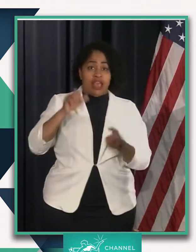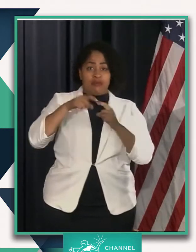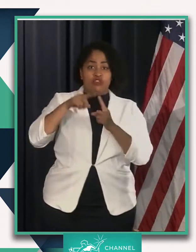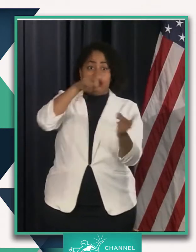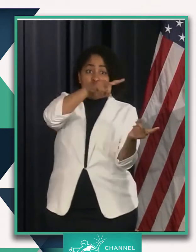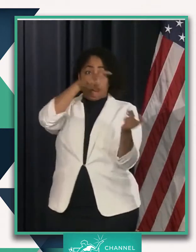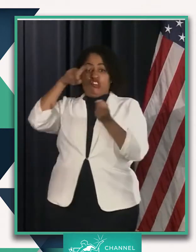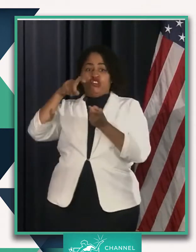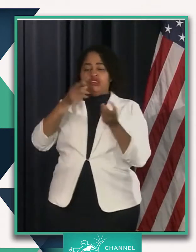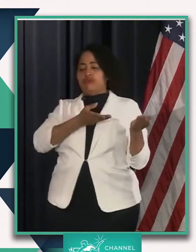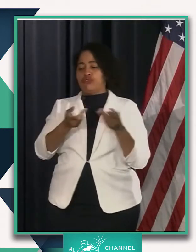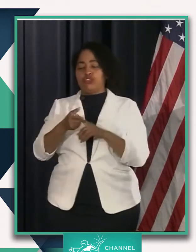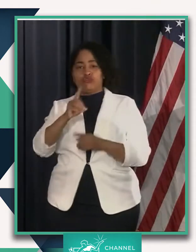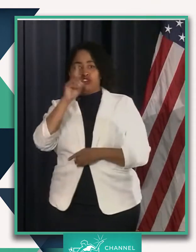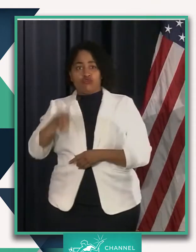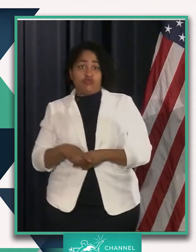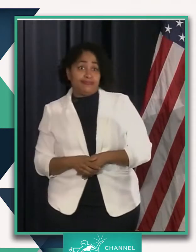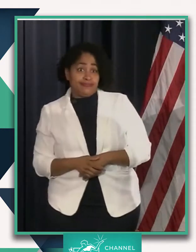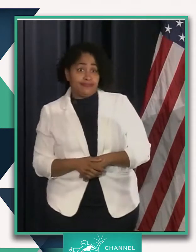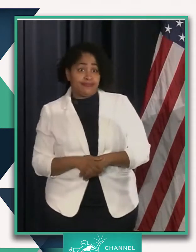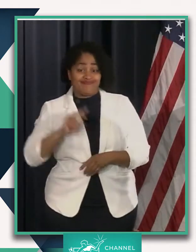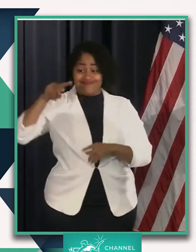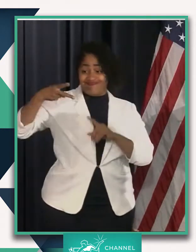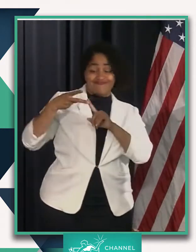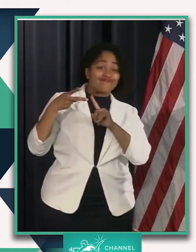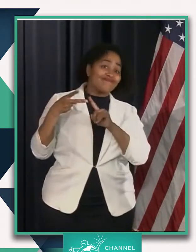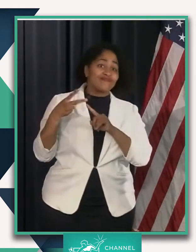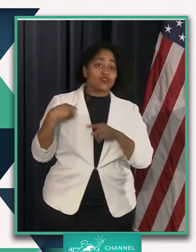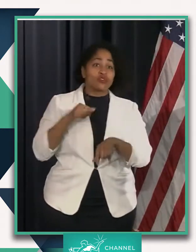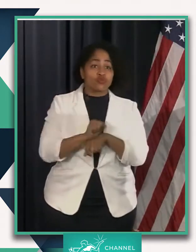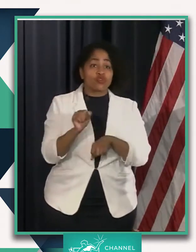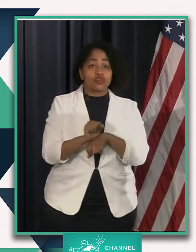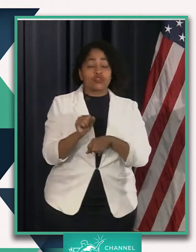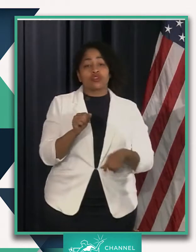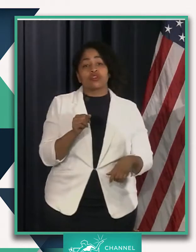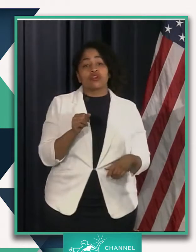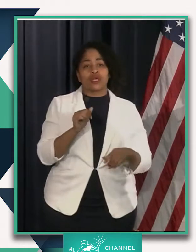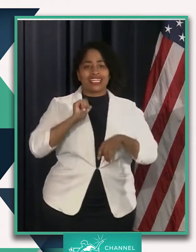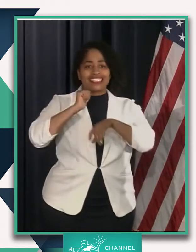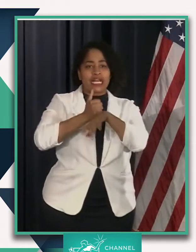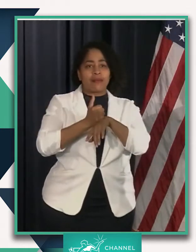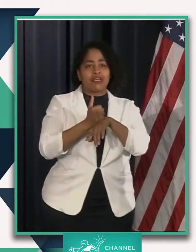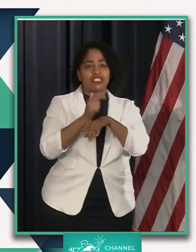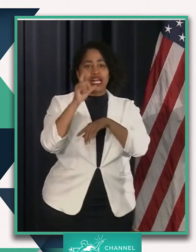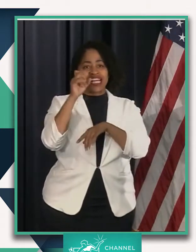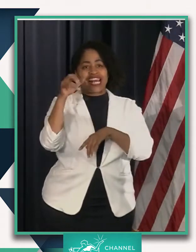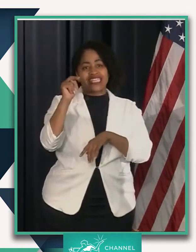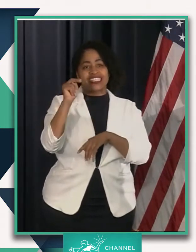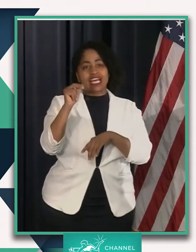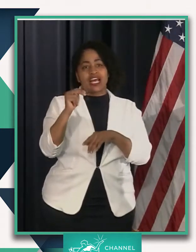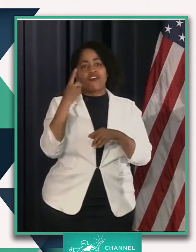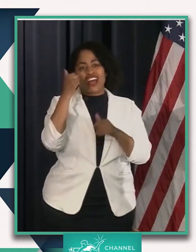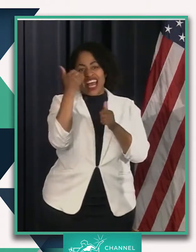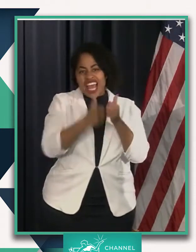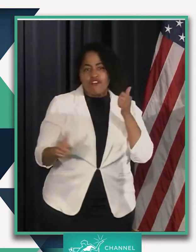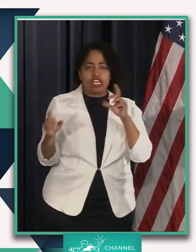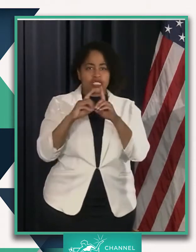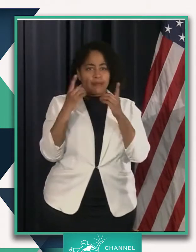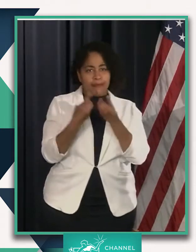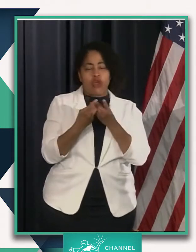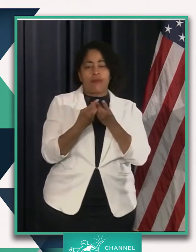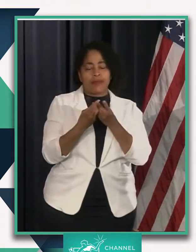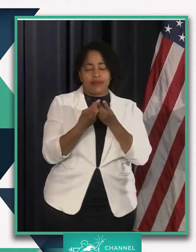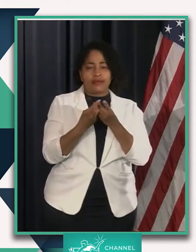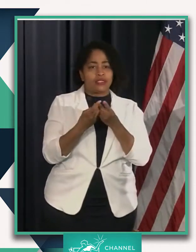bring to this city. Second, we'll be working on actually establishing a liaison in every single department, so that